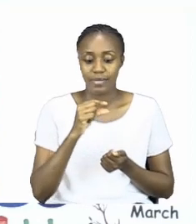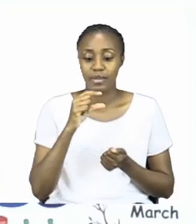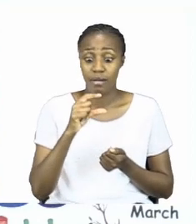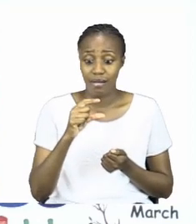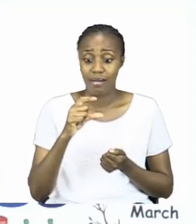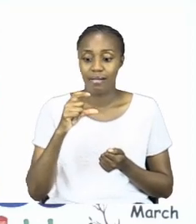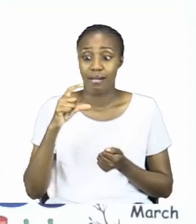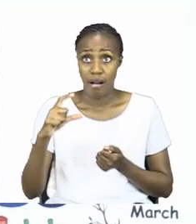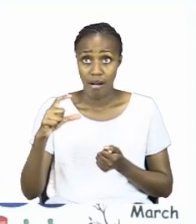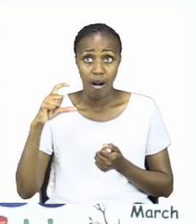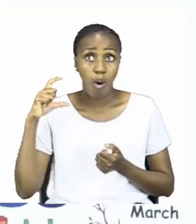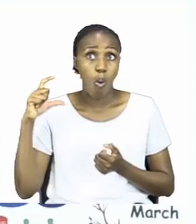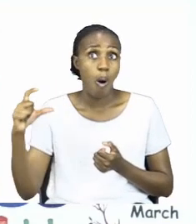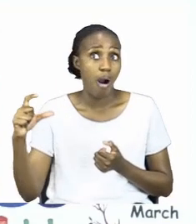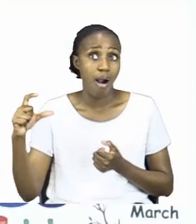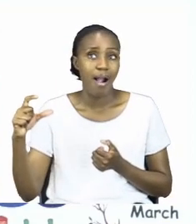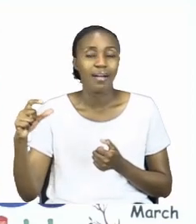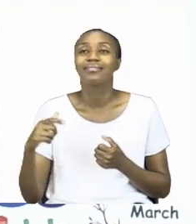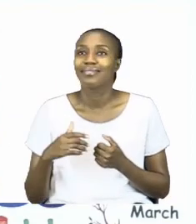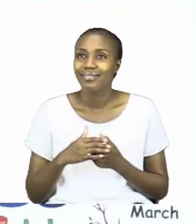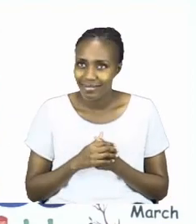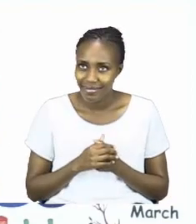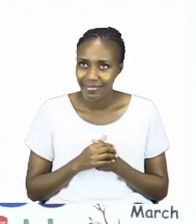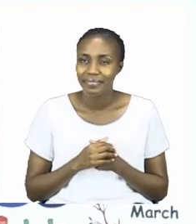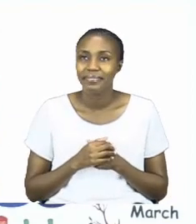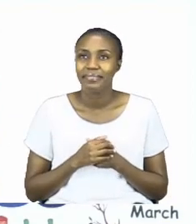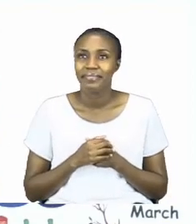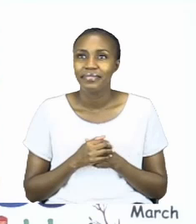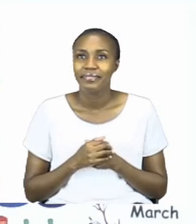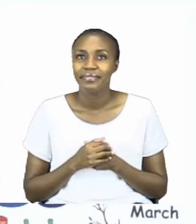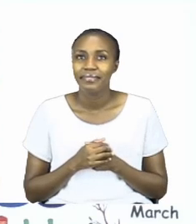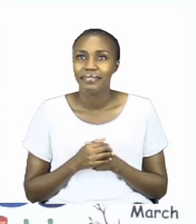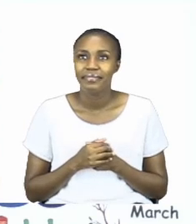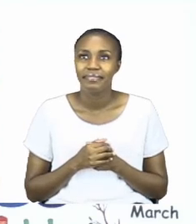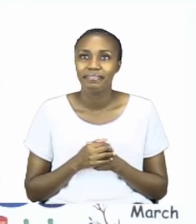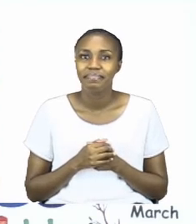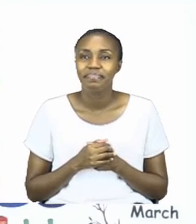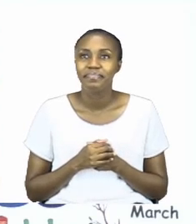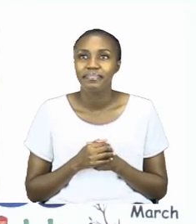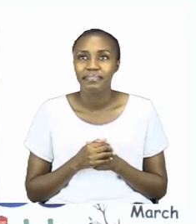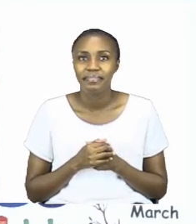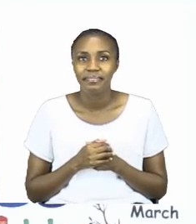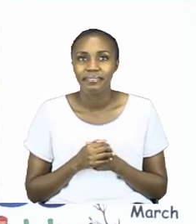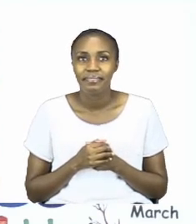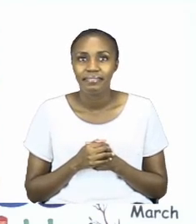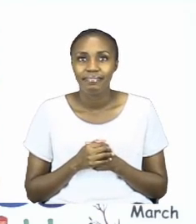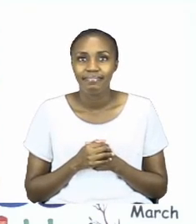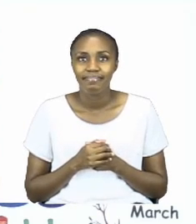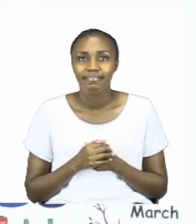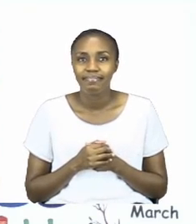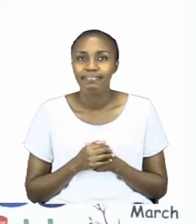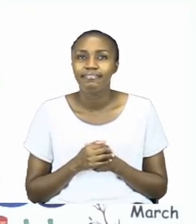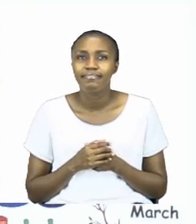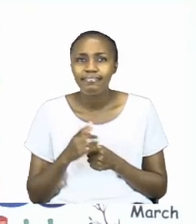at Mr. Tens and look for the smallest one. To do that, we would need a number line.